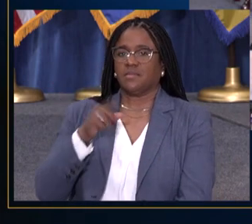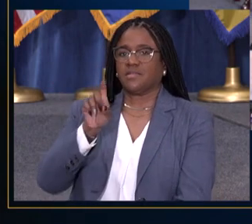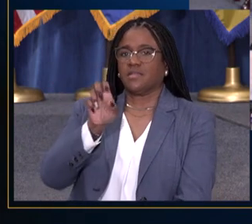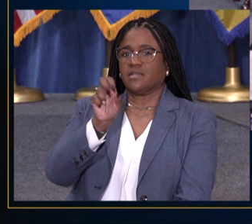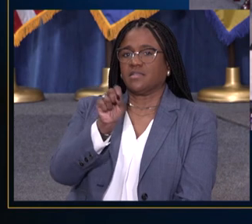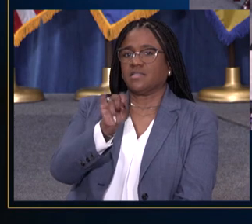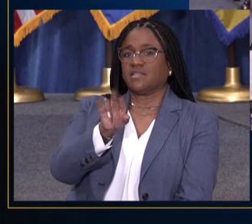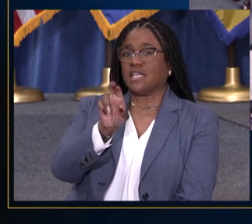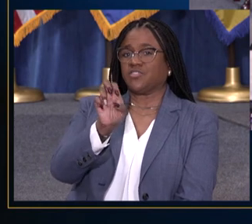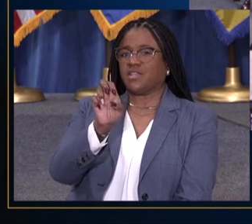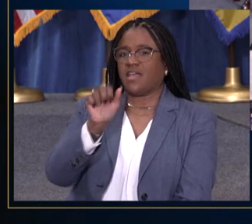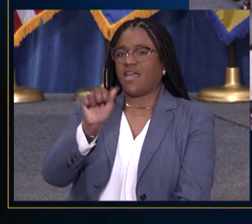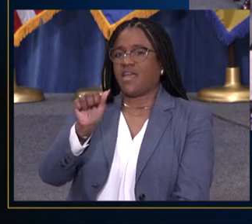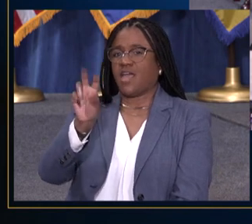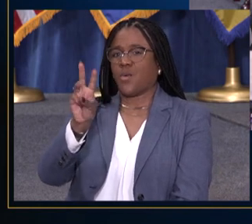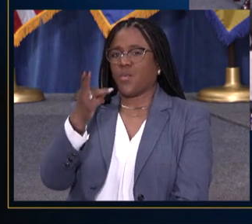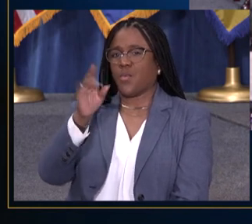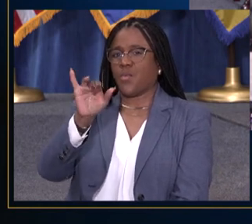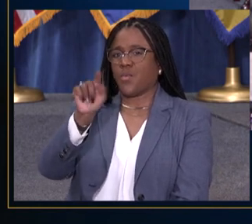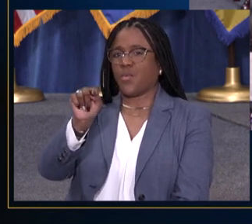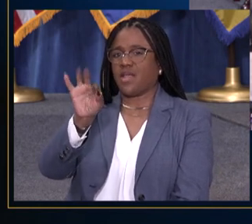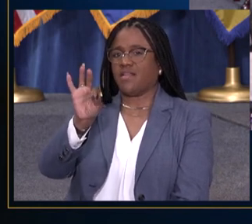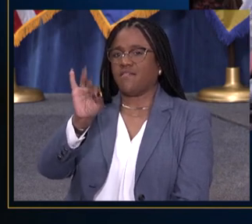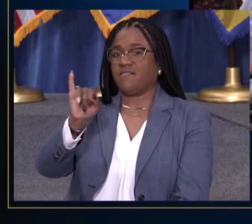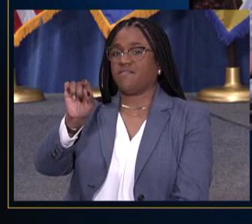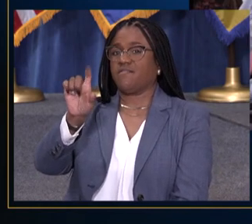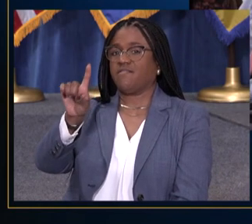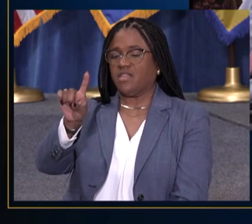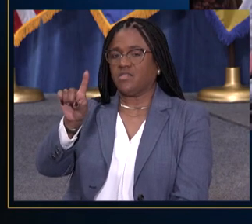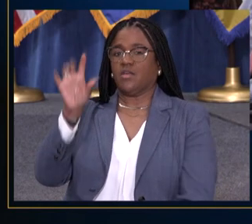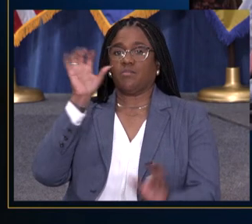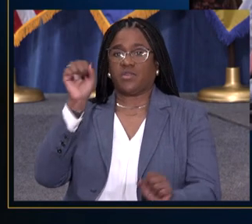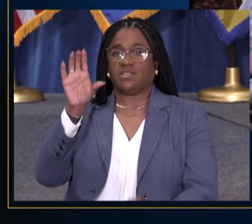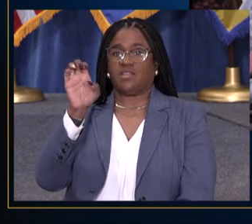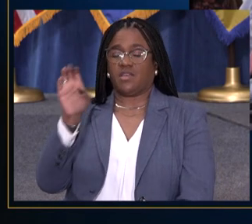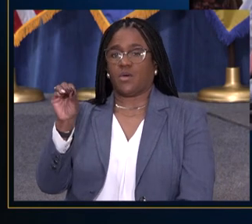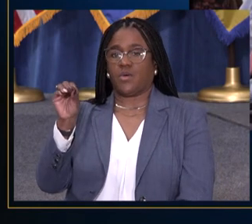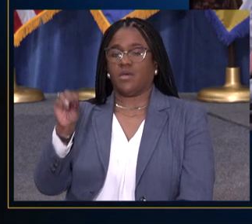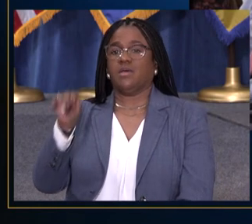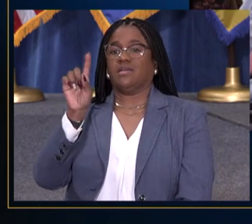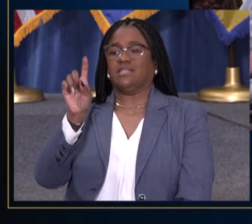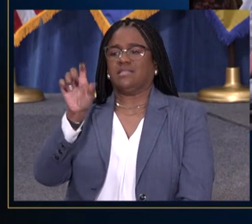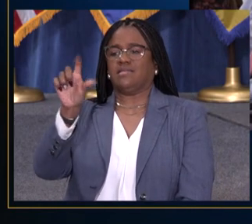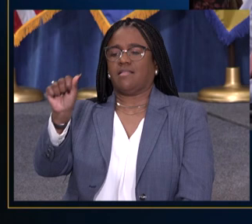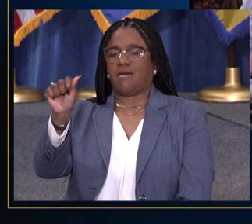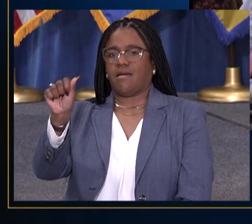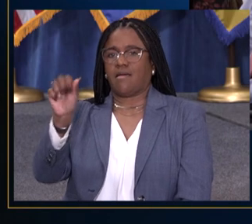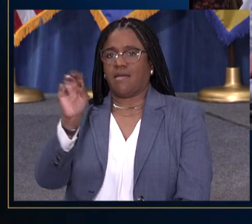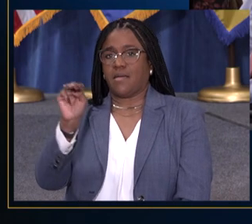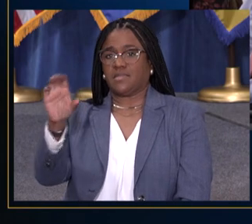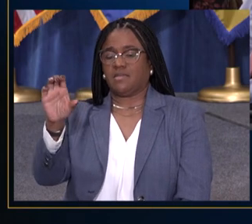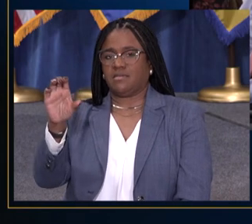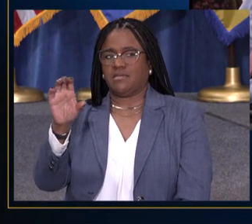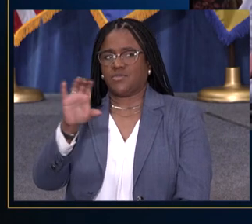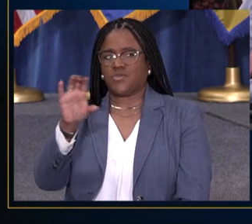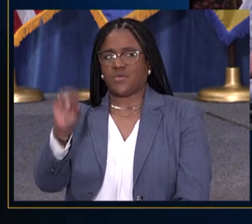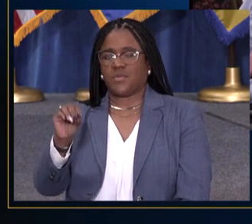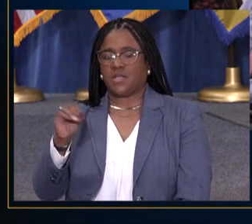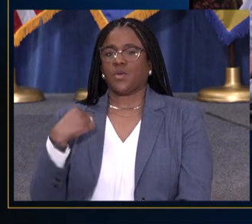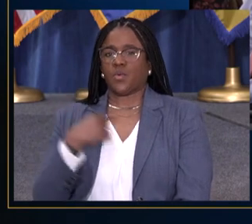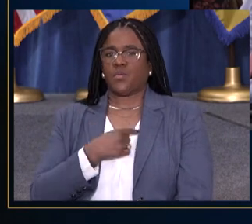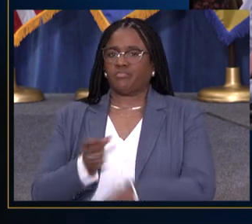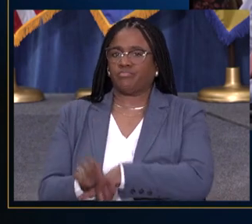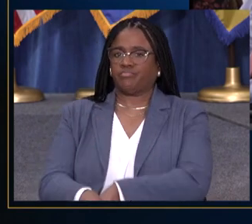L.A. Whitfield. I am the president and CEO of D-Law MC Corporation, one that is conquering